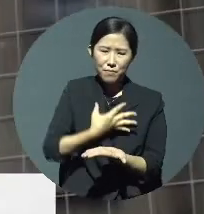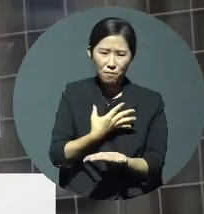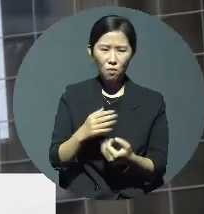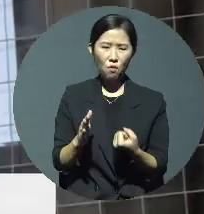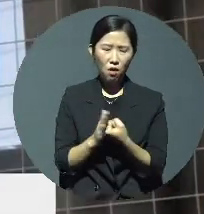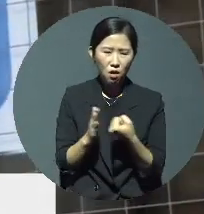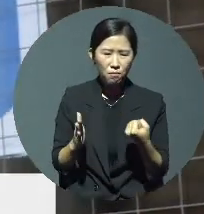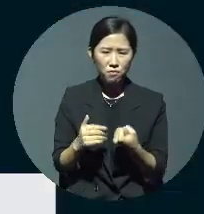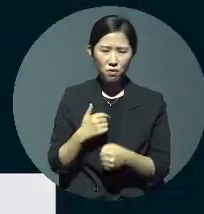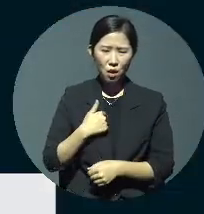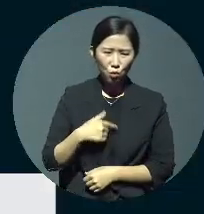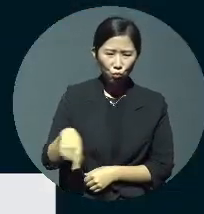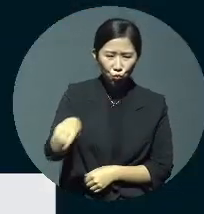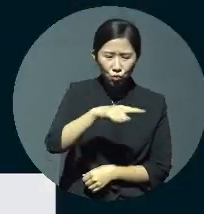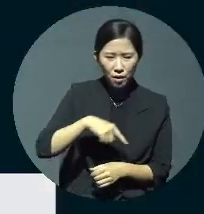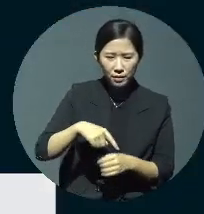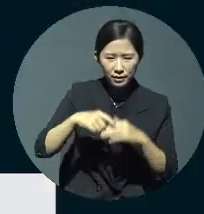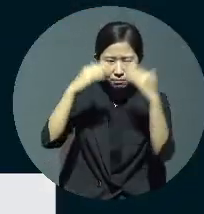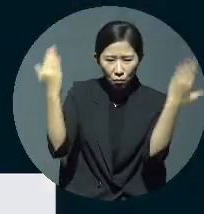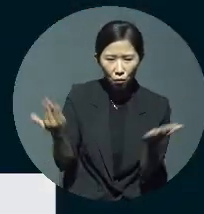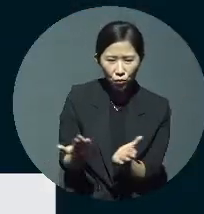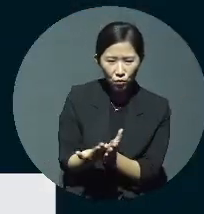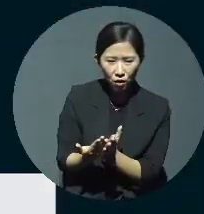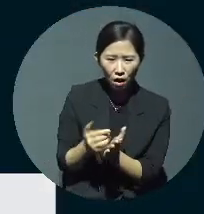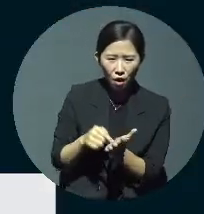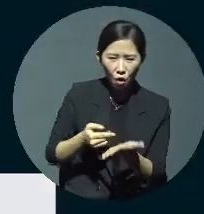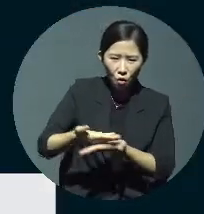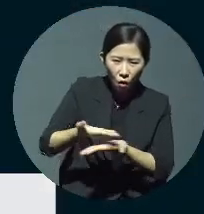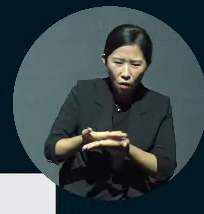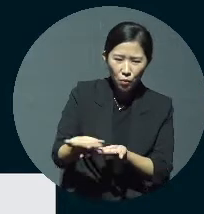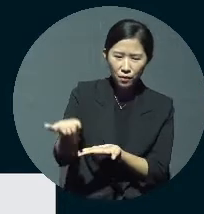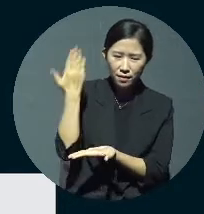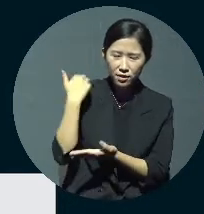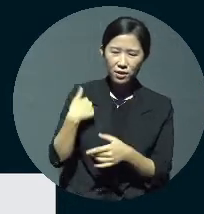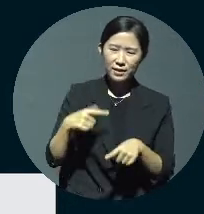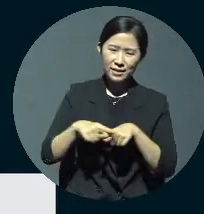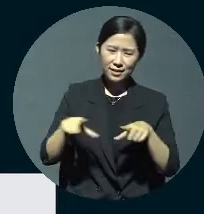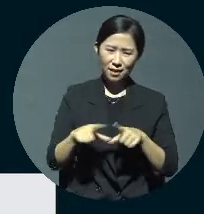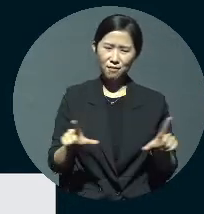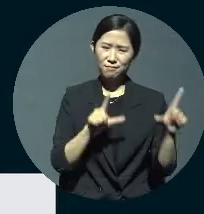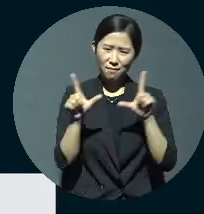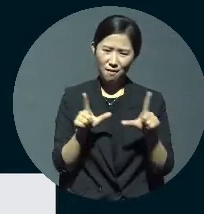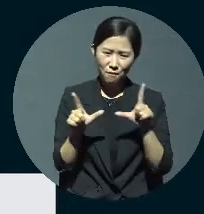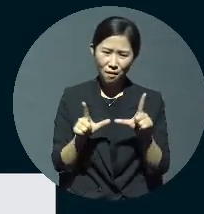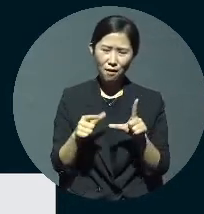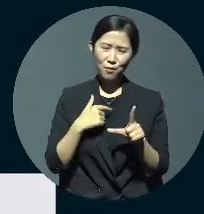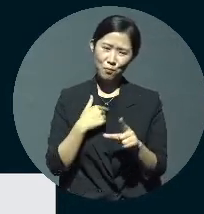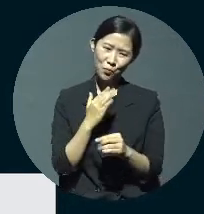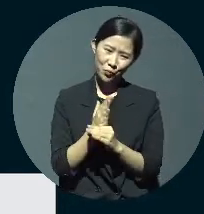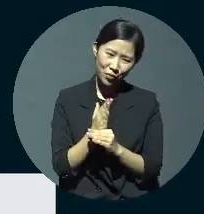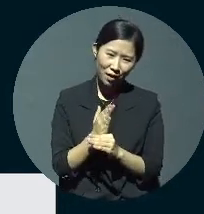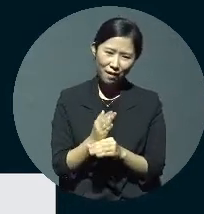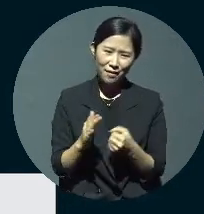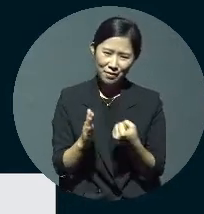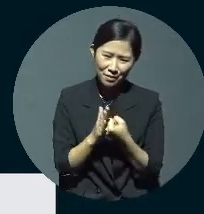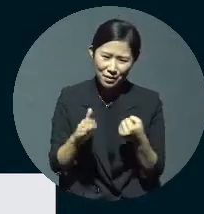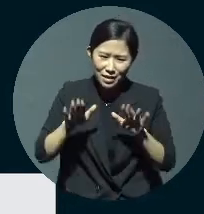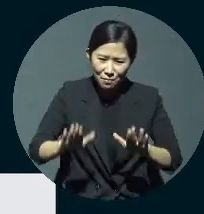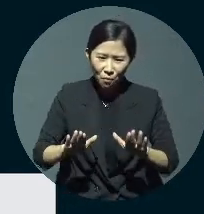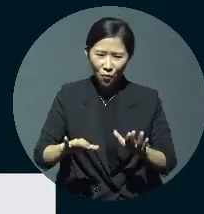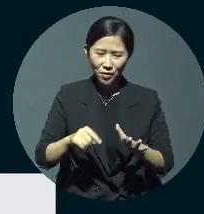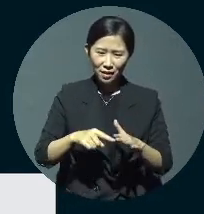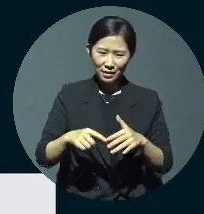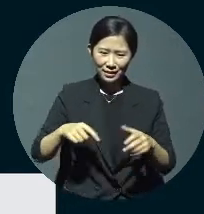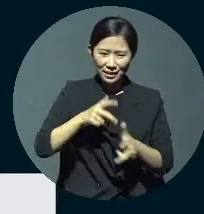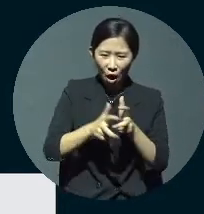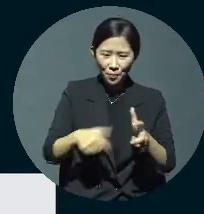also mindful of how much time and separation we're spending with our peers and colleagues and friends and strangers. And so this was a meeting and